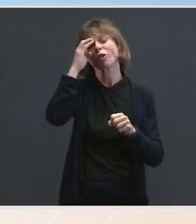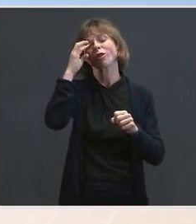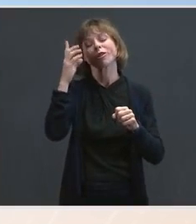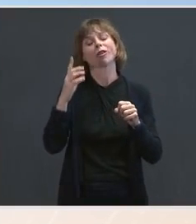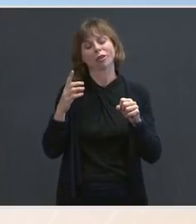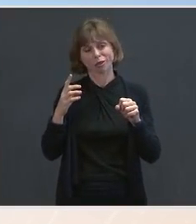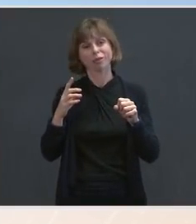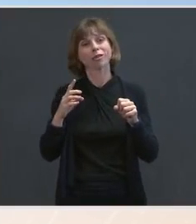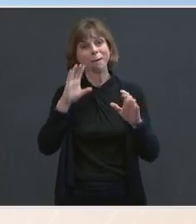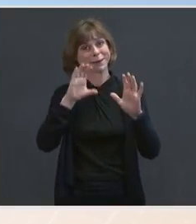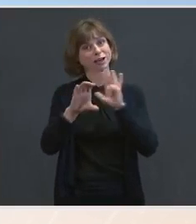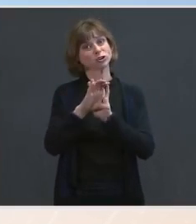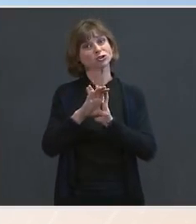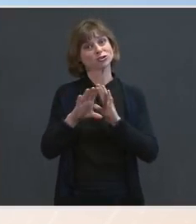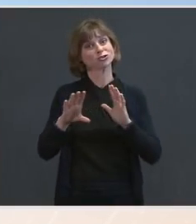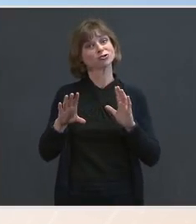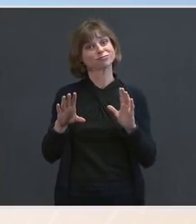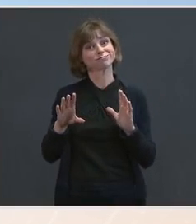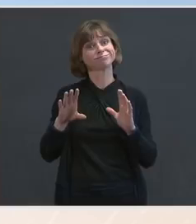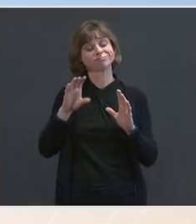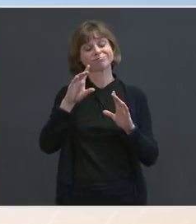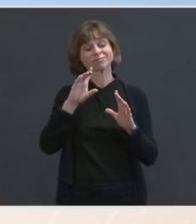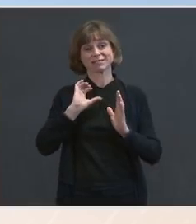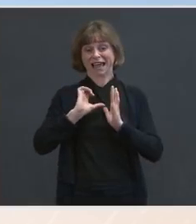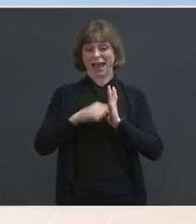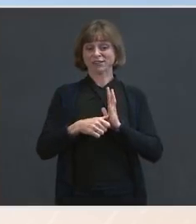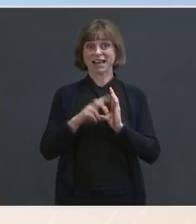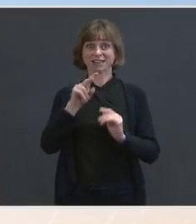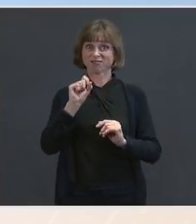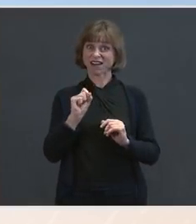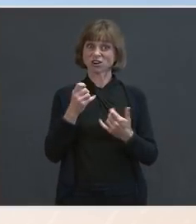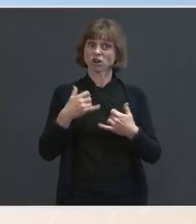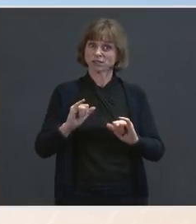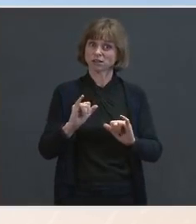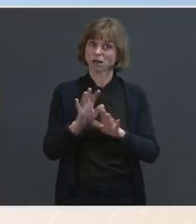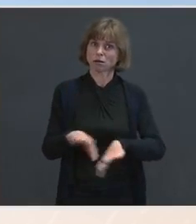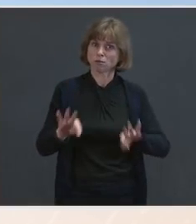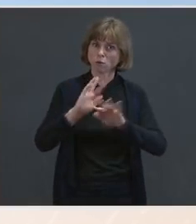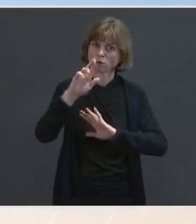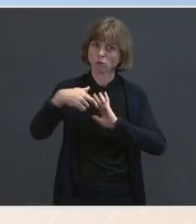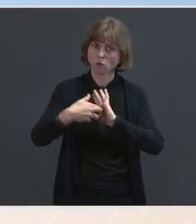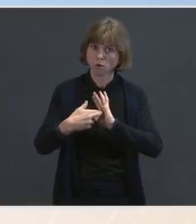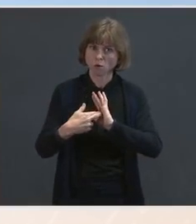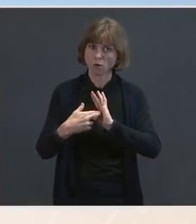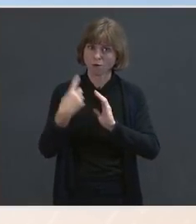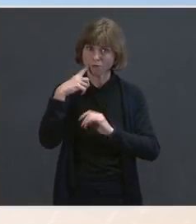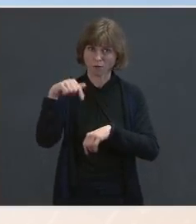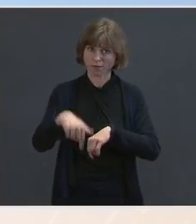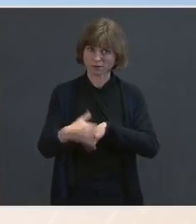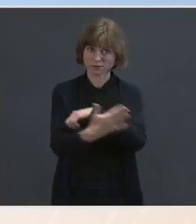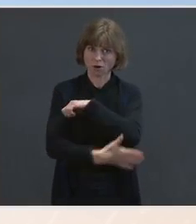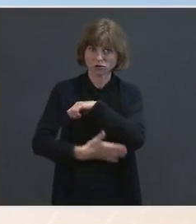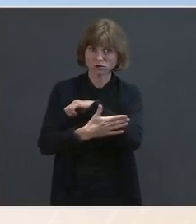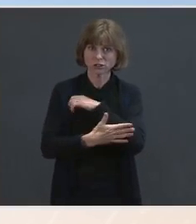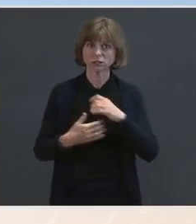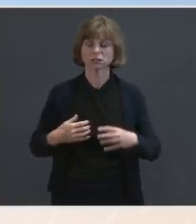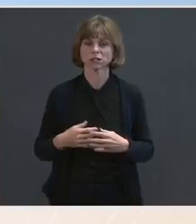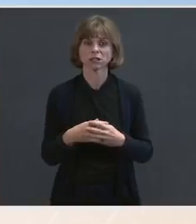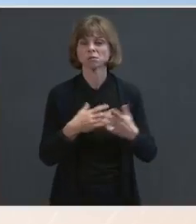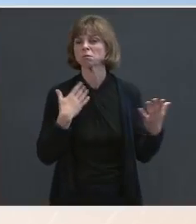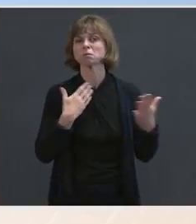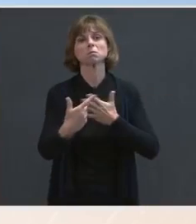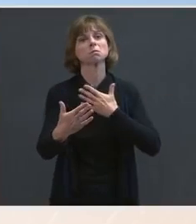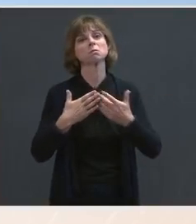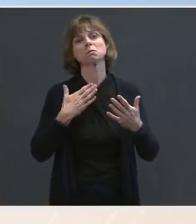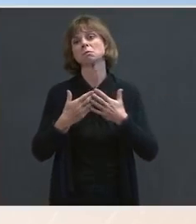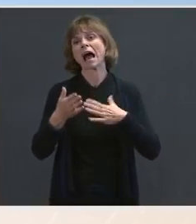underscores that basically veterans continue to play a critical role in the country even after